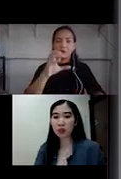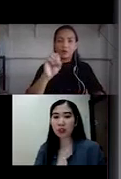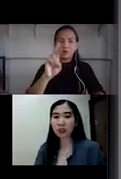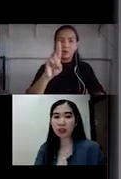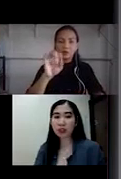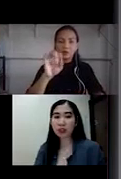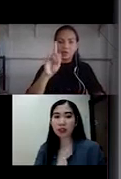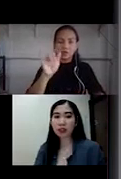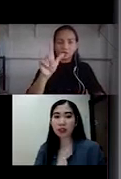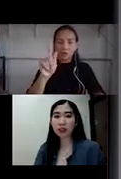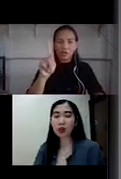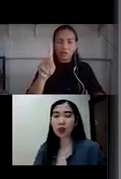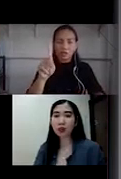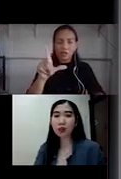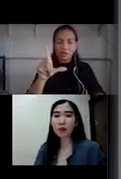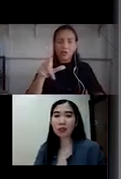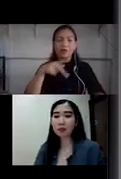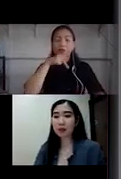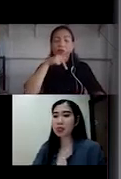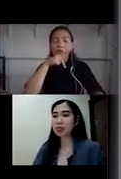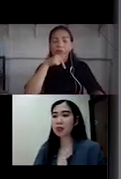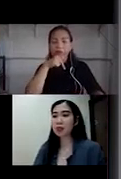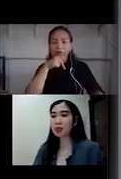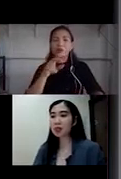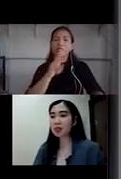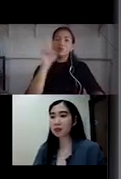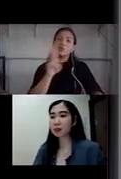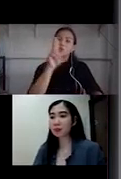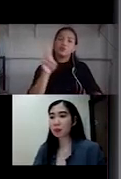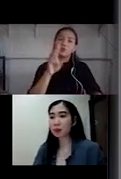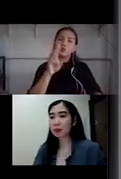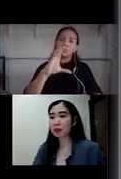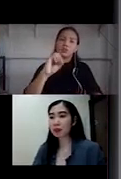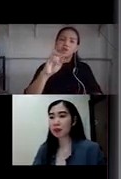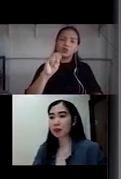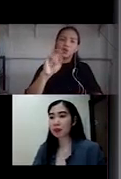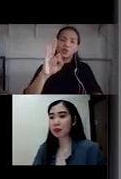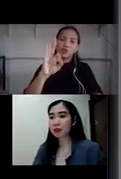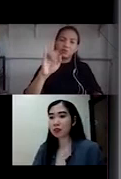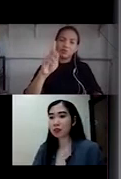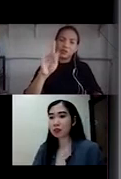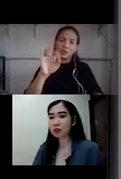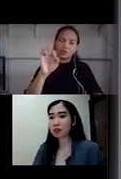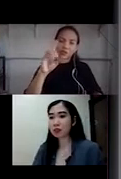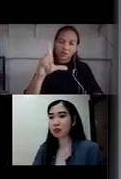mode. Yeah. So how do we maximize Gmail?